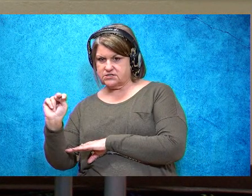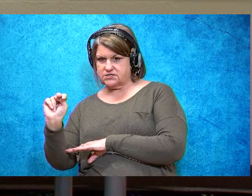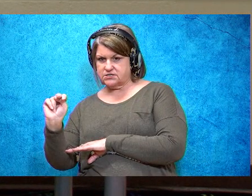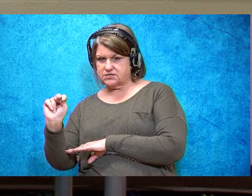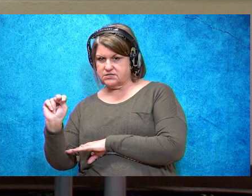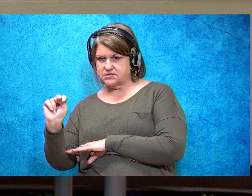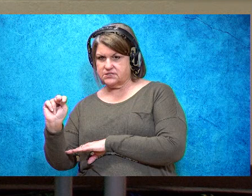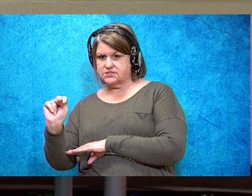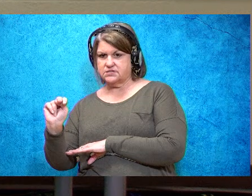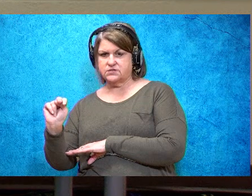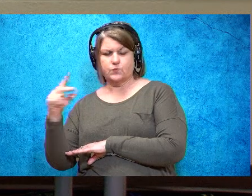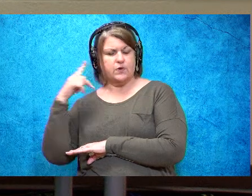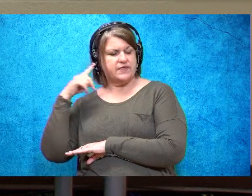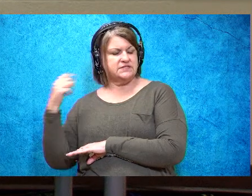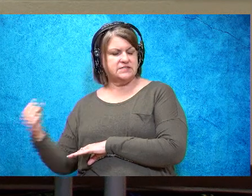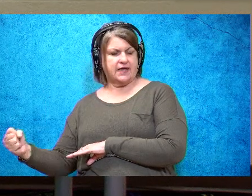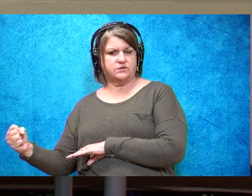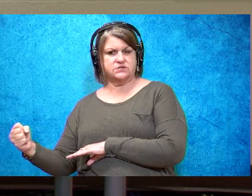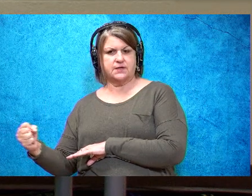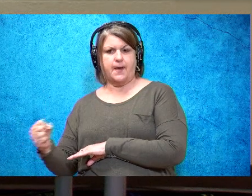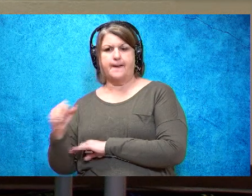in barn.